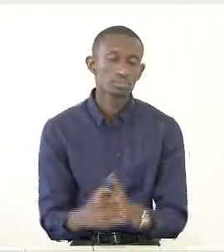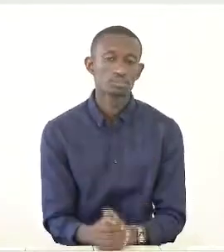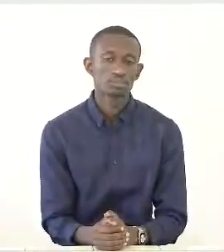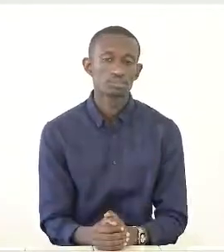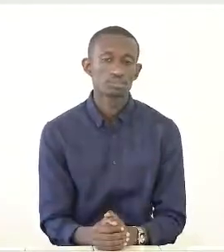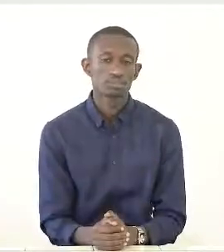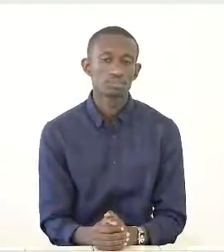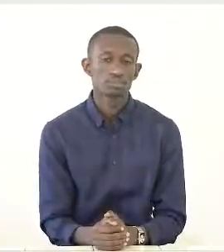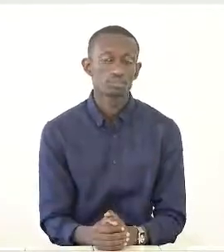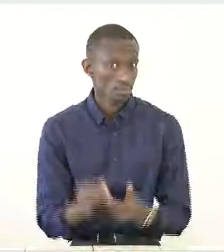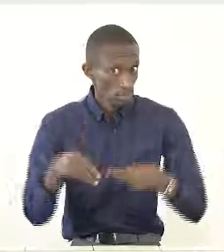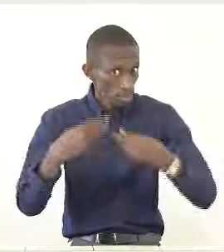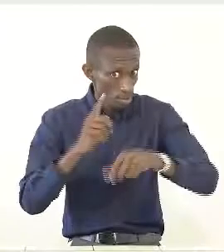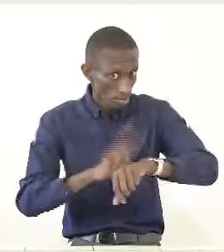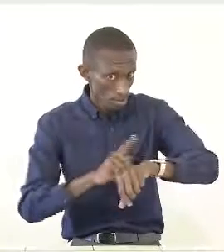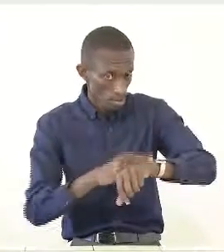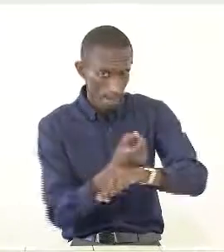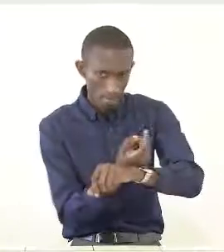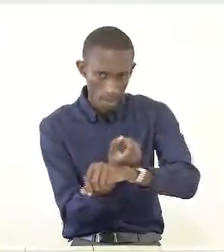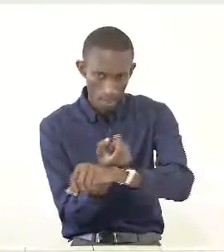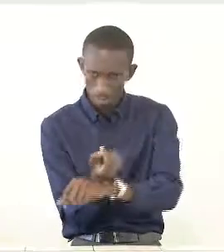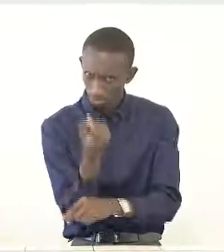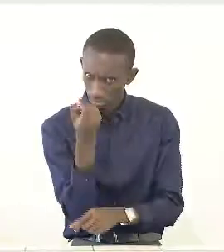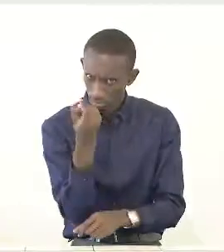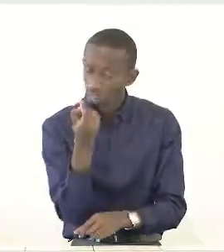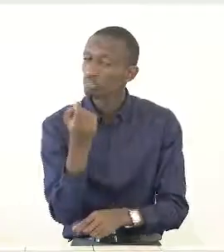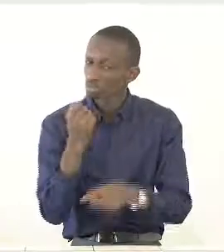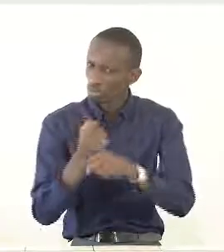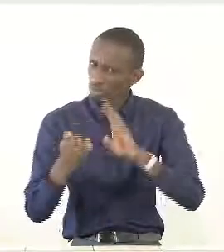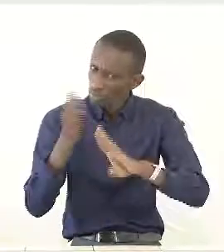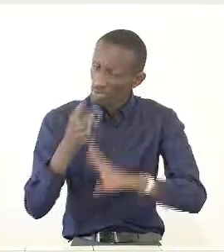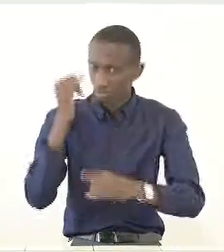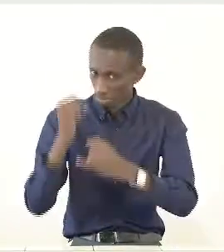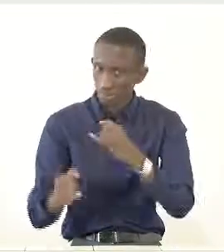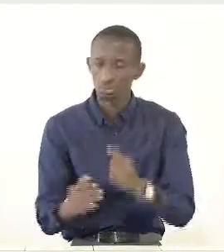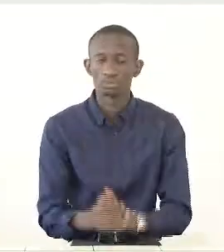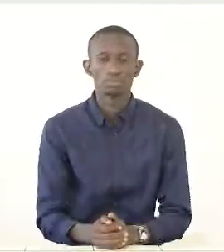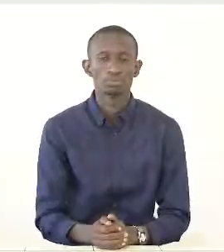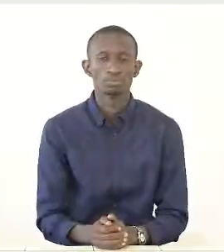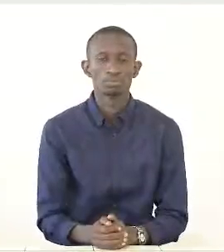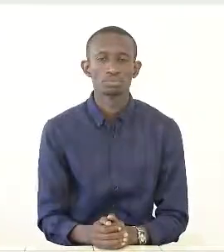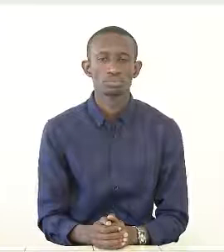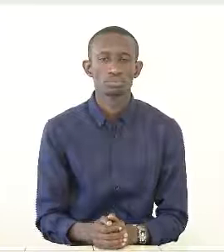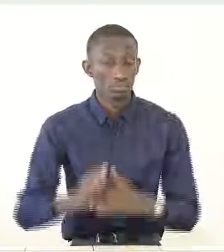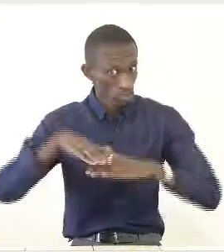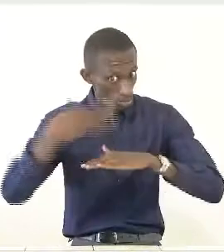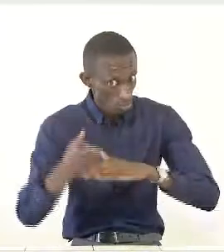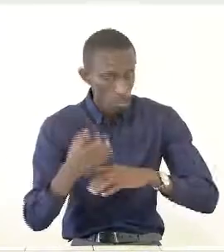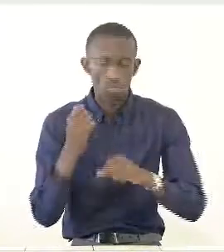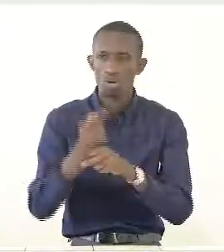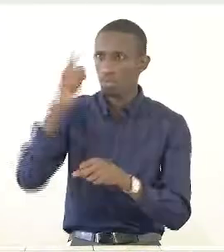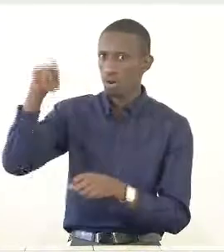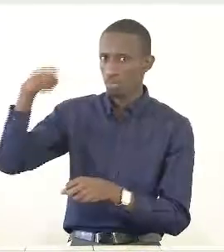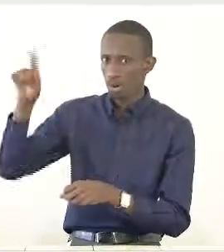You need some few seconds to finish. Then we make the correction on